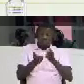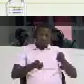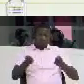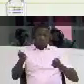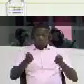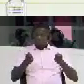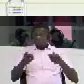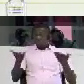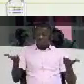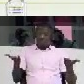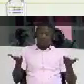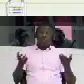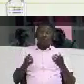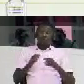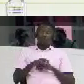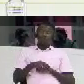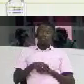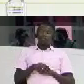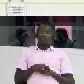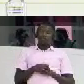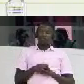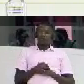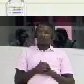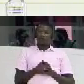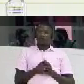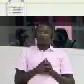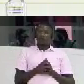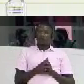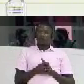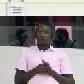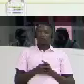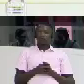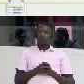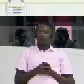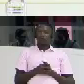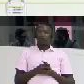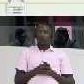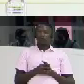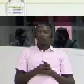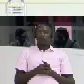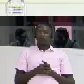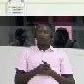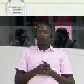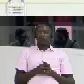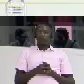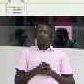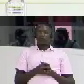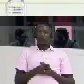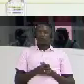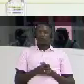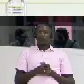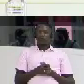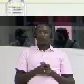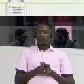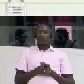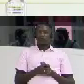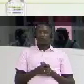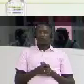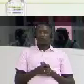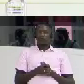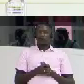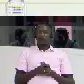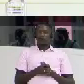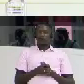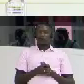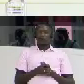other responsibilities. Once in a while, there were crowd control responsibilities. Ak